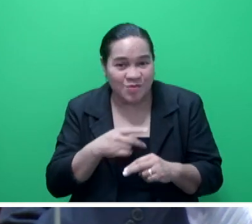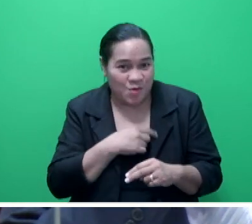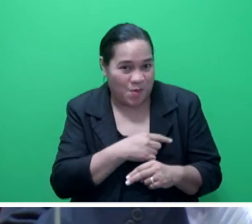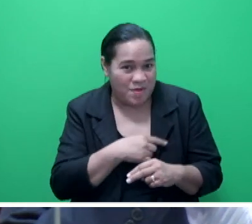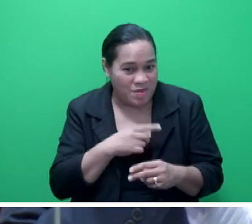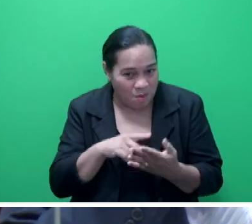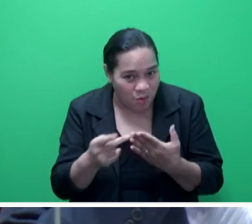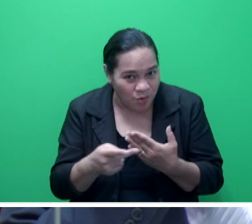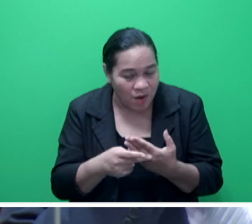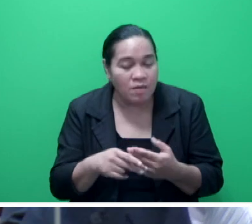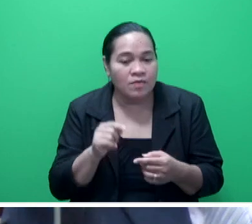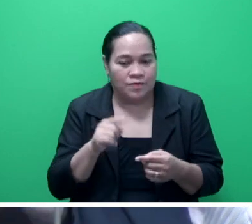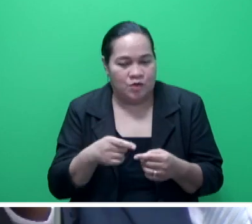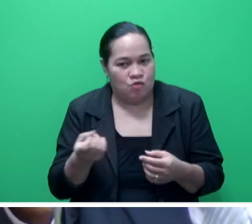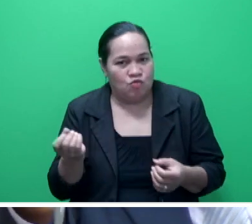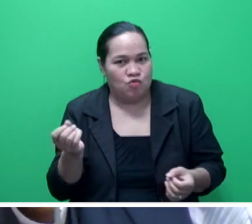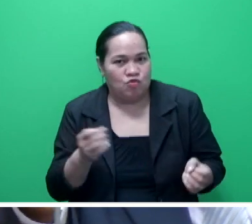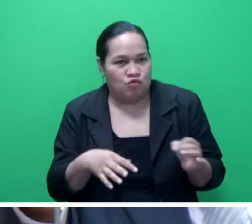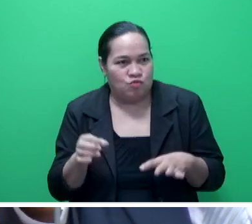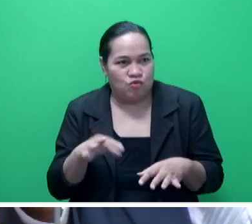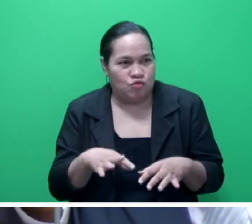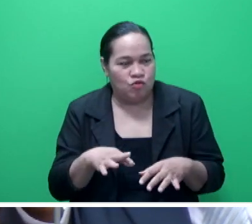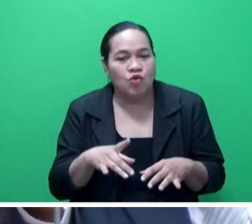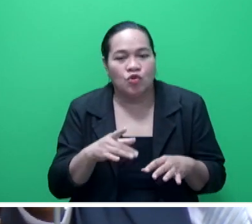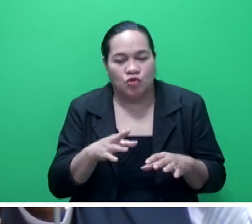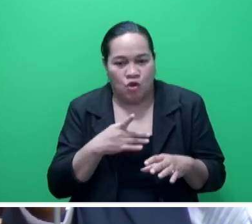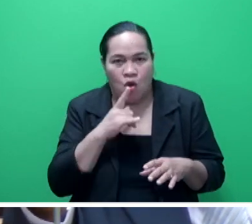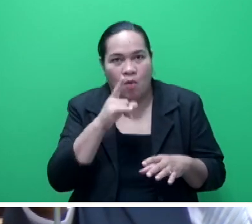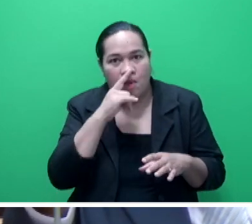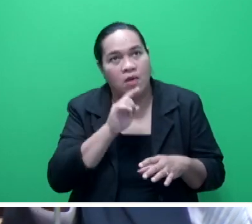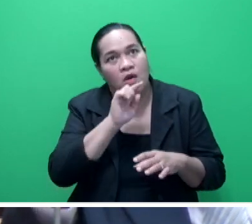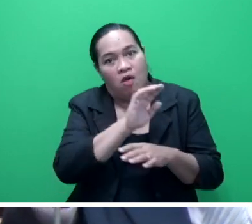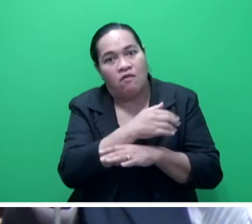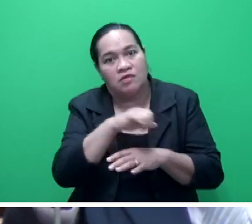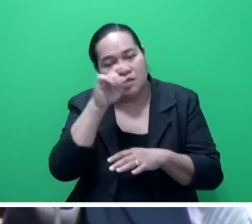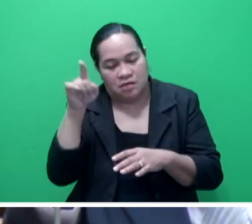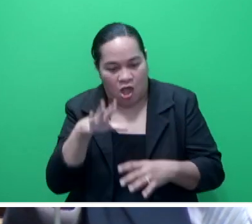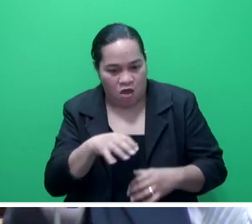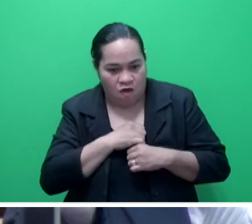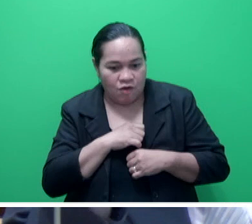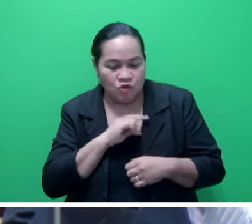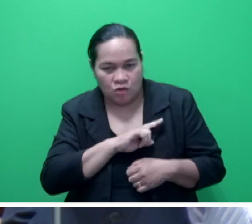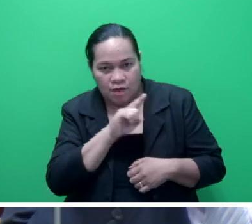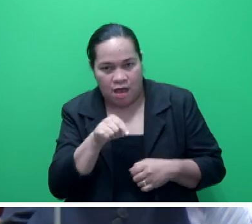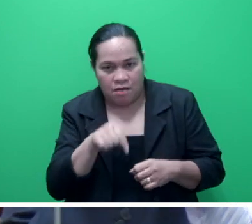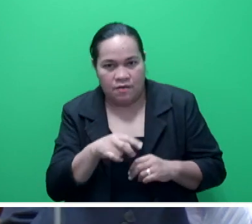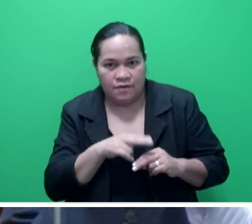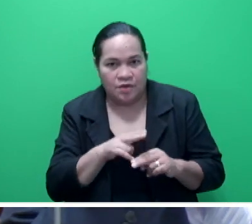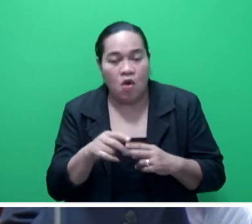has contributed immensely to lifting visitor confidence also and gradually restoring safe